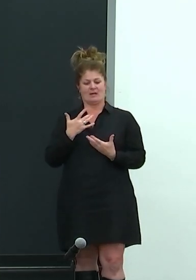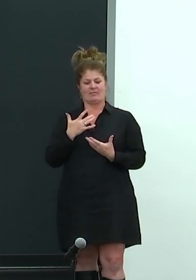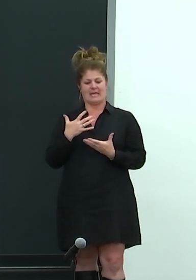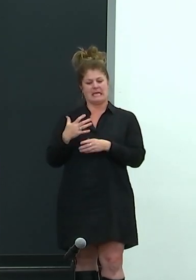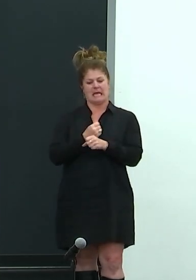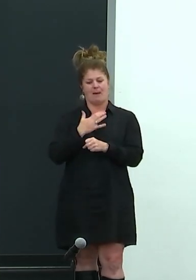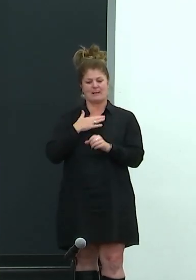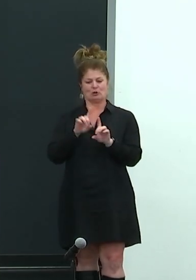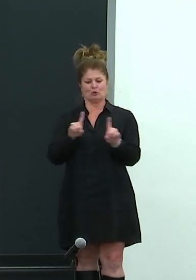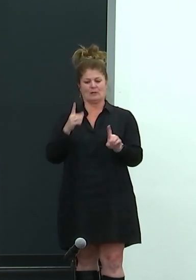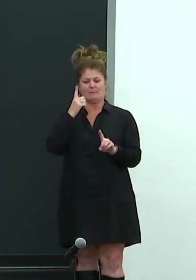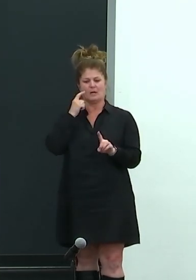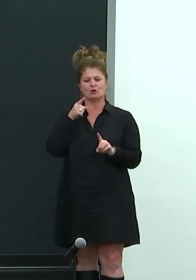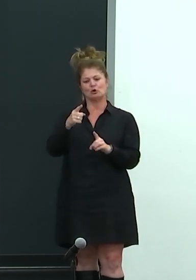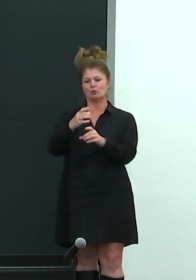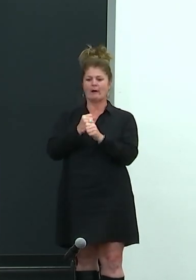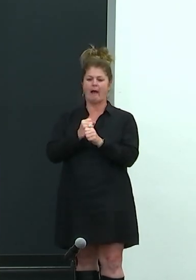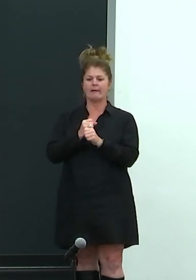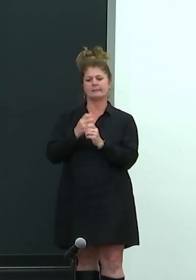received accommodations.